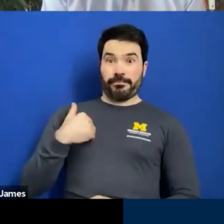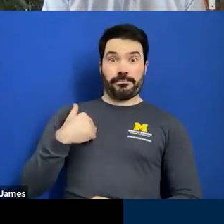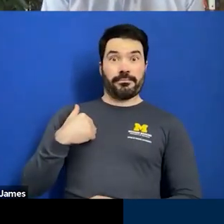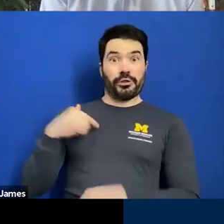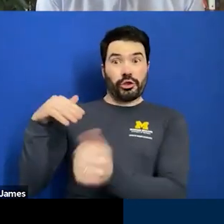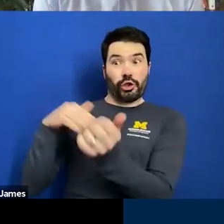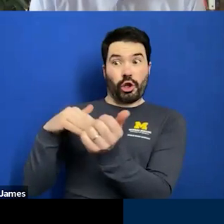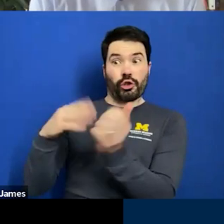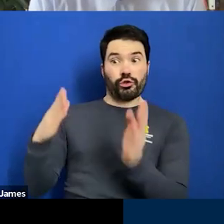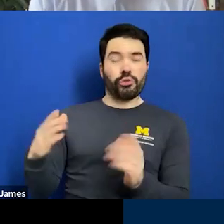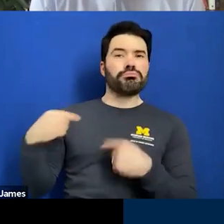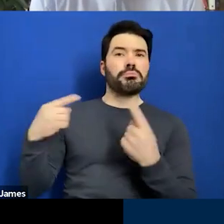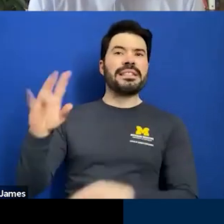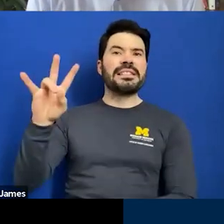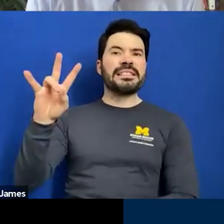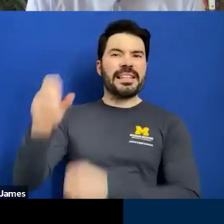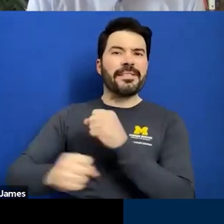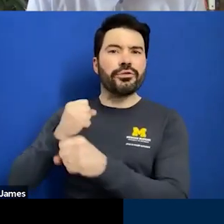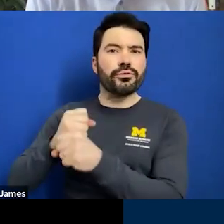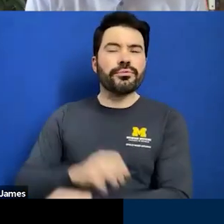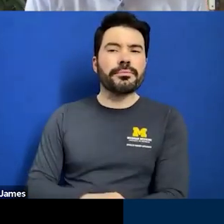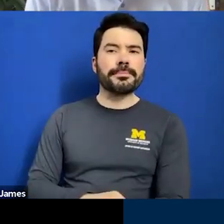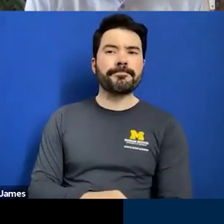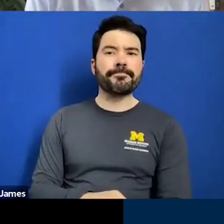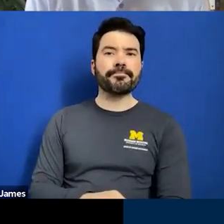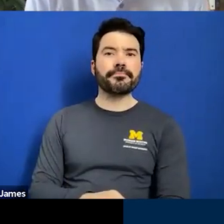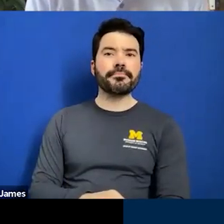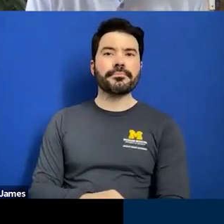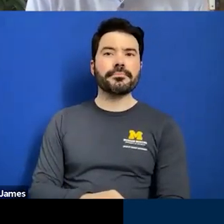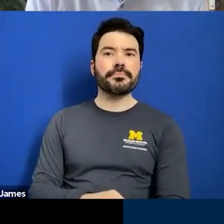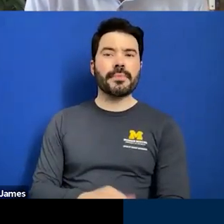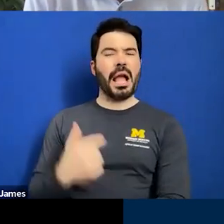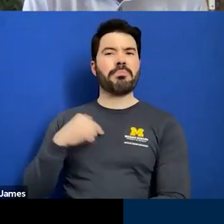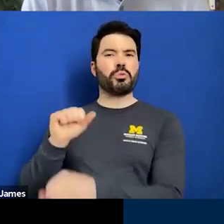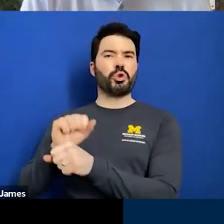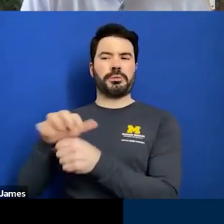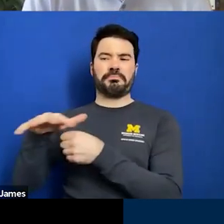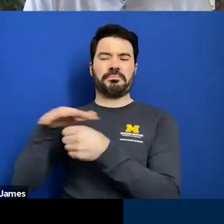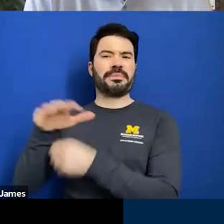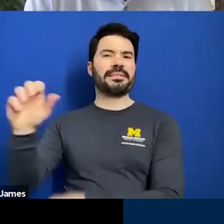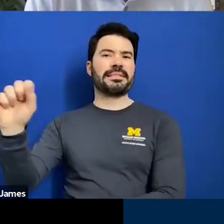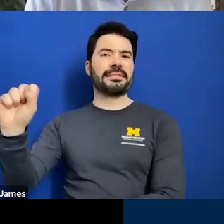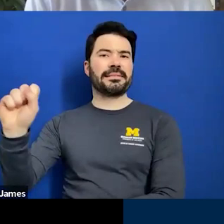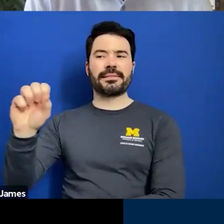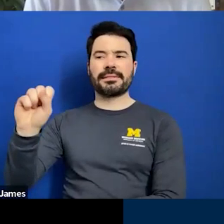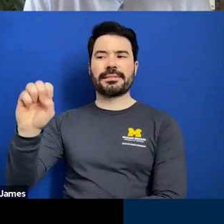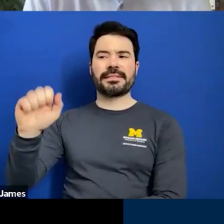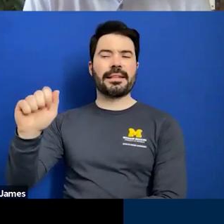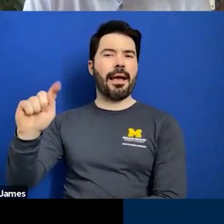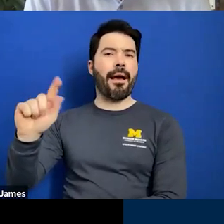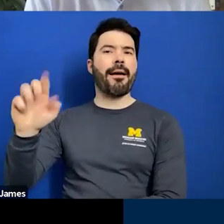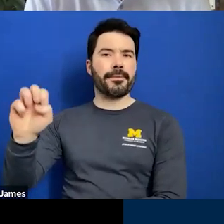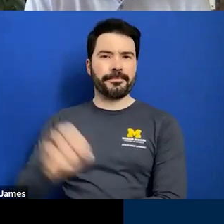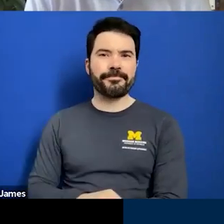about 7 years now, and mostly out in Seattle. This has been